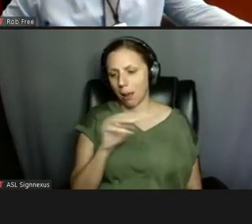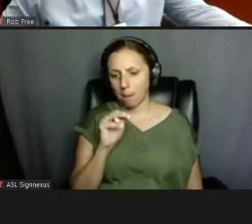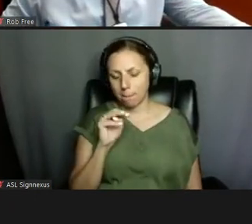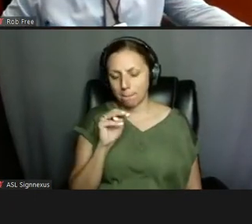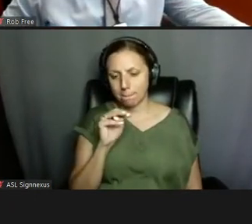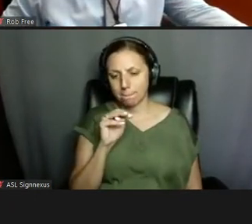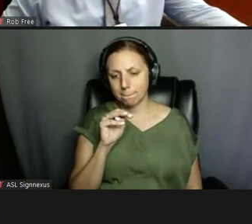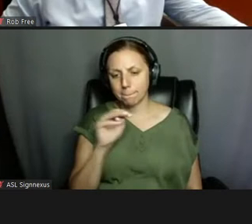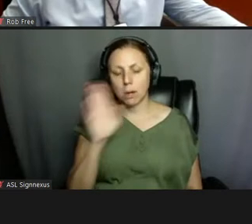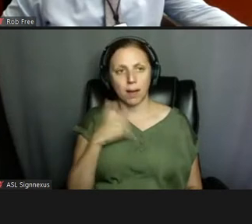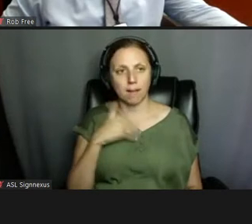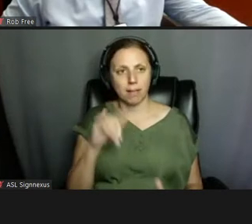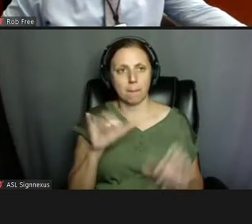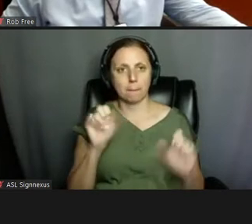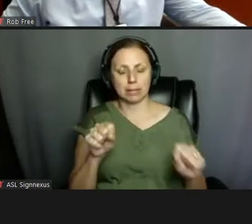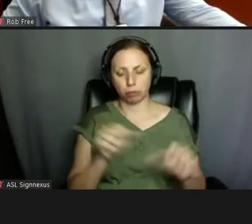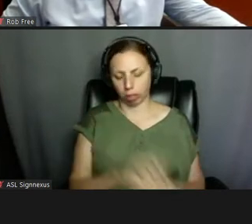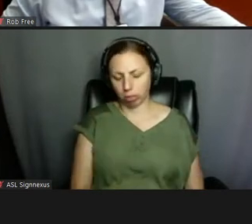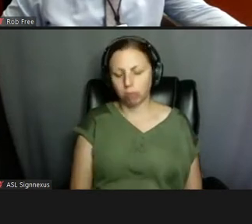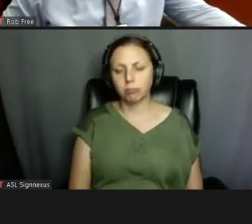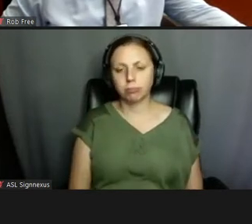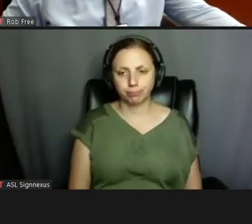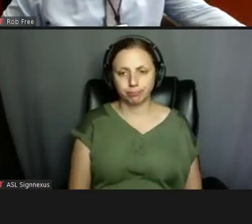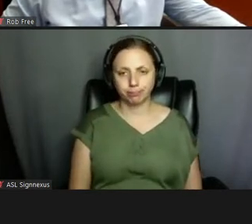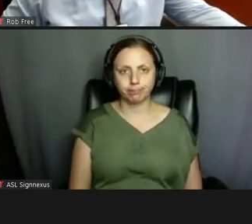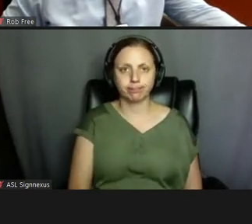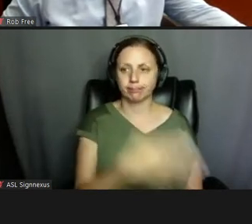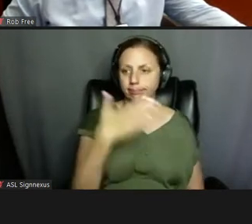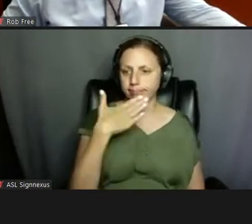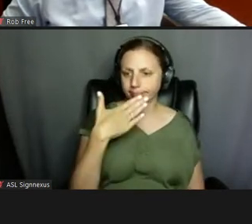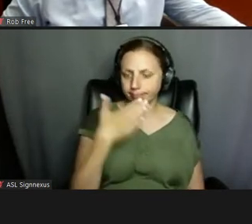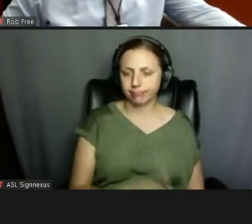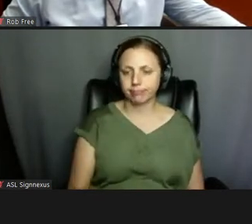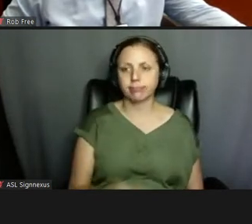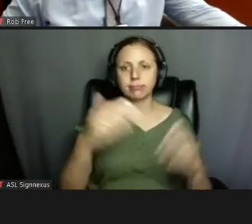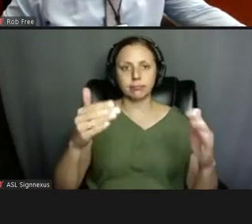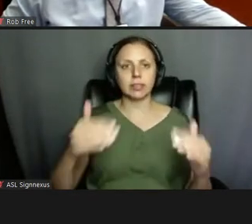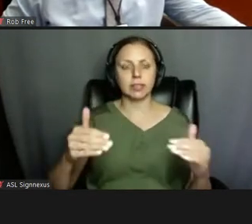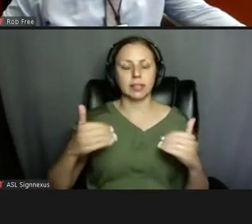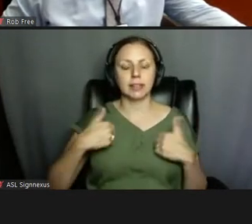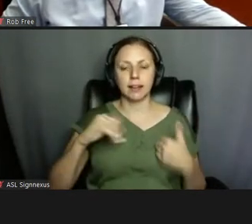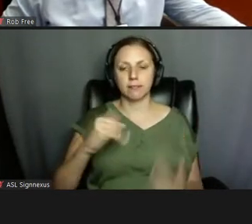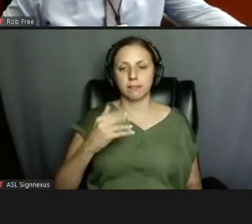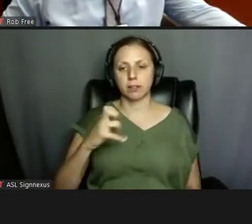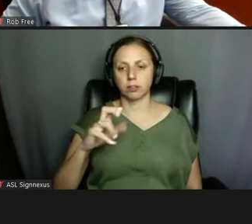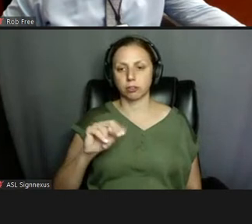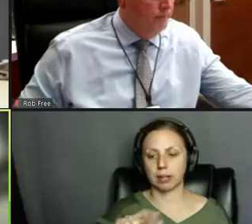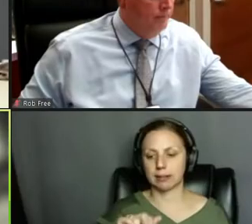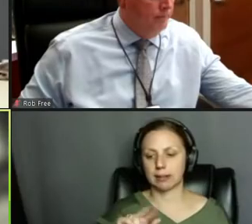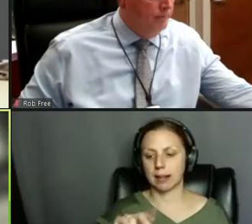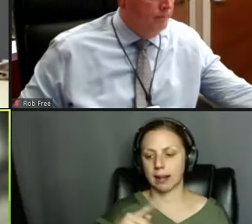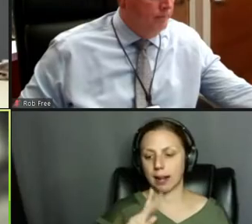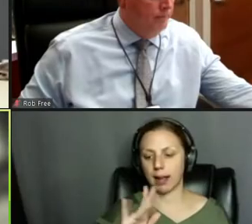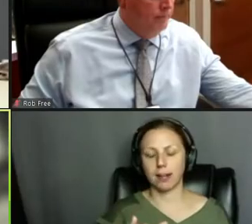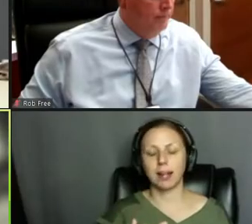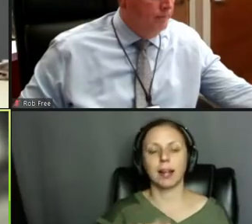reaching its potential. Thank you. Next, we have Jason Anthony, followed by Laura Dermott.